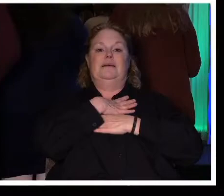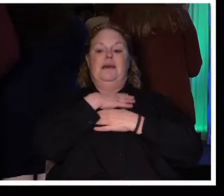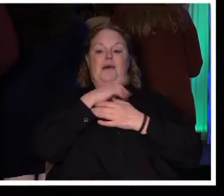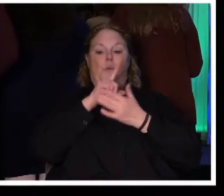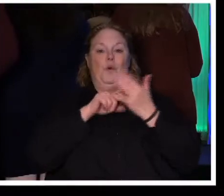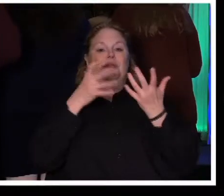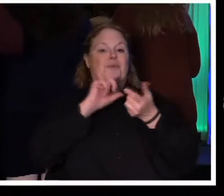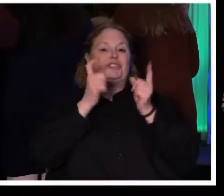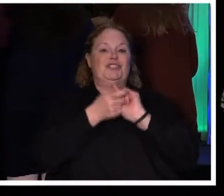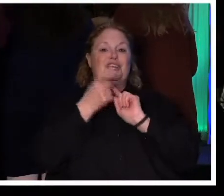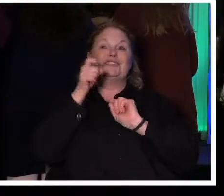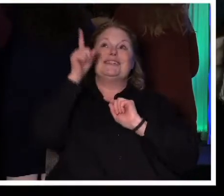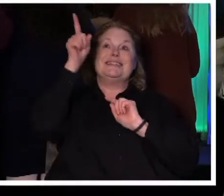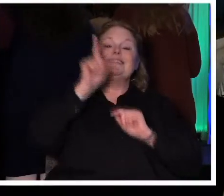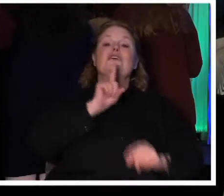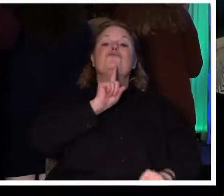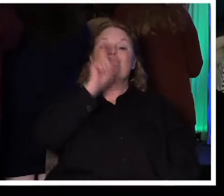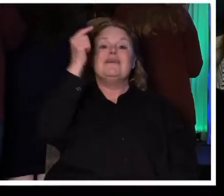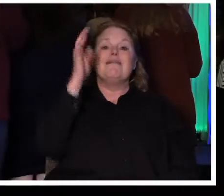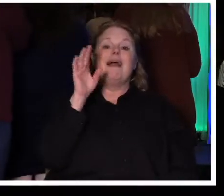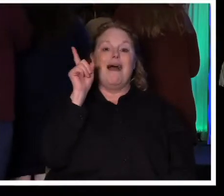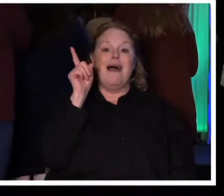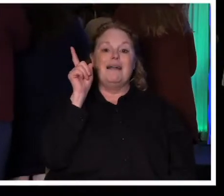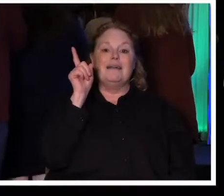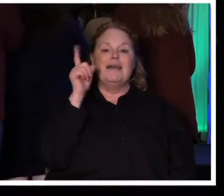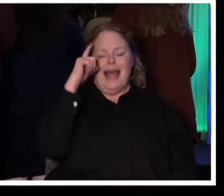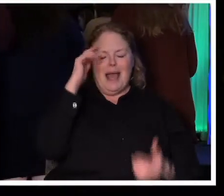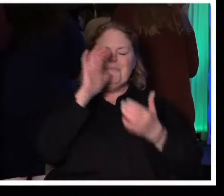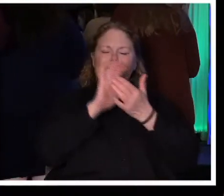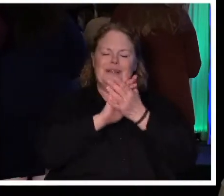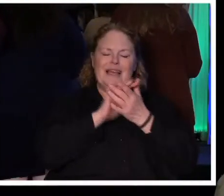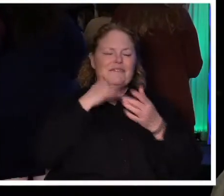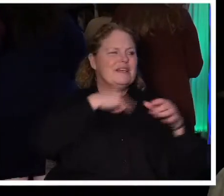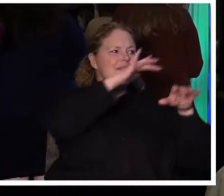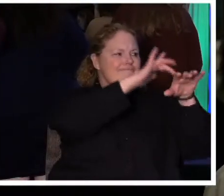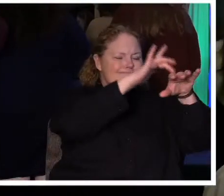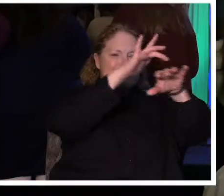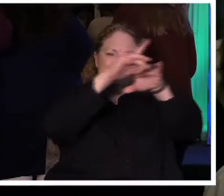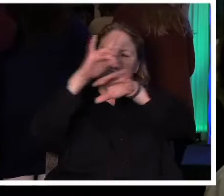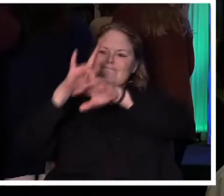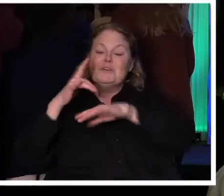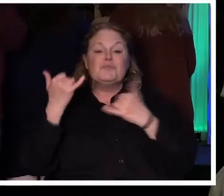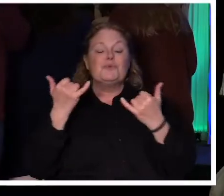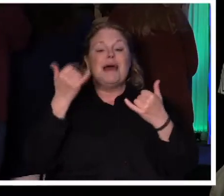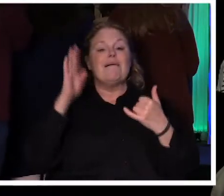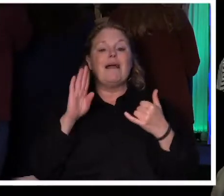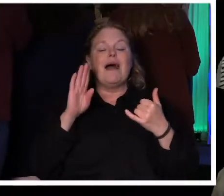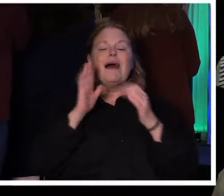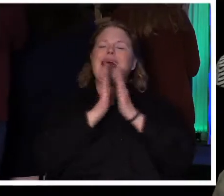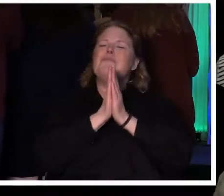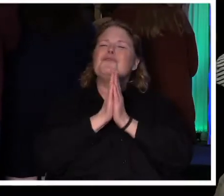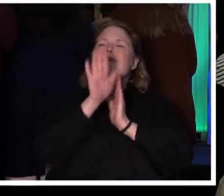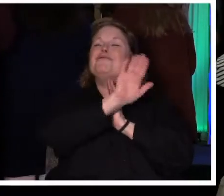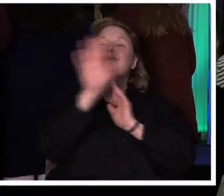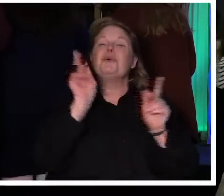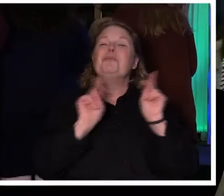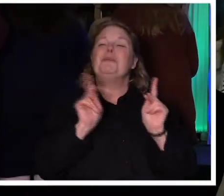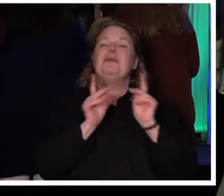God. And I believe that He's doing a work within you. So, Father, as I pray over your people this morning,